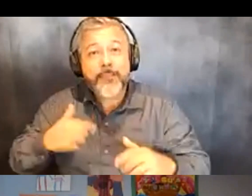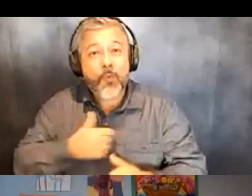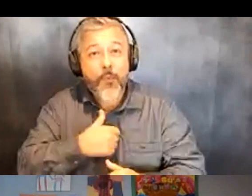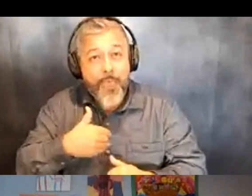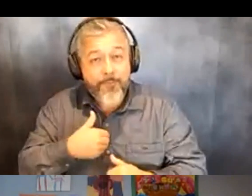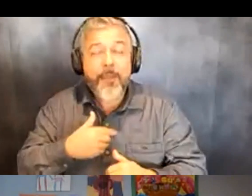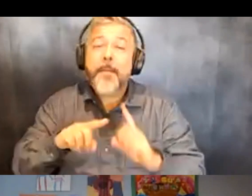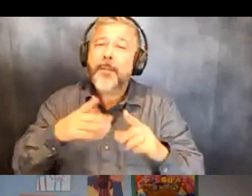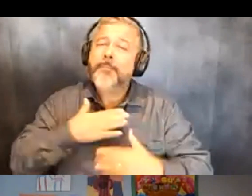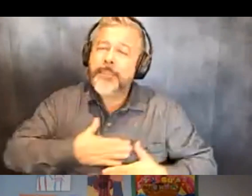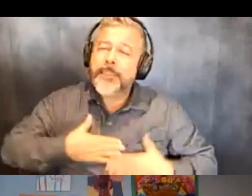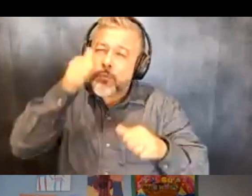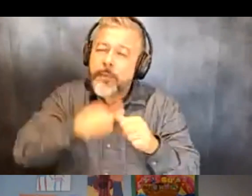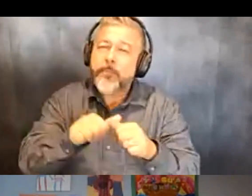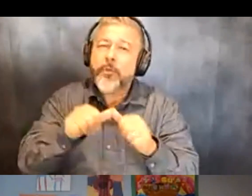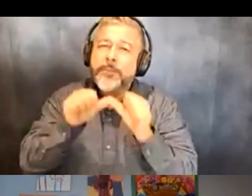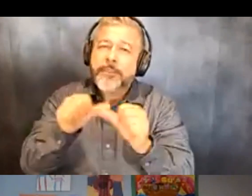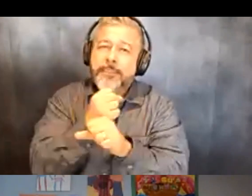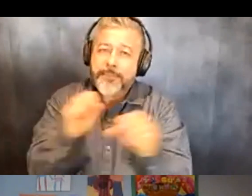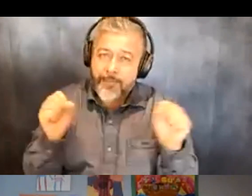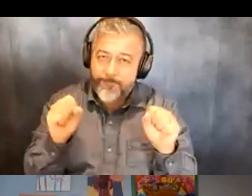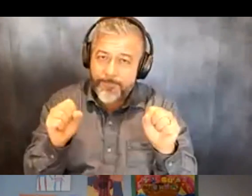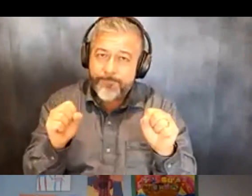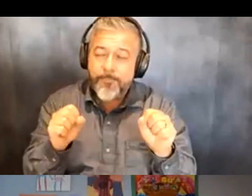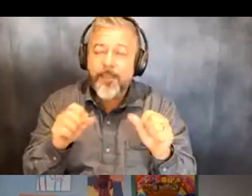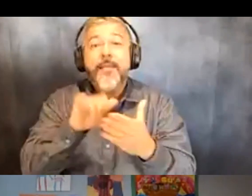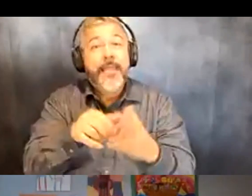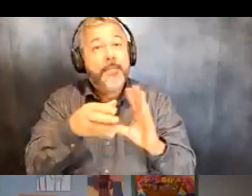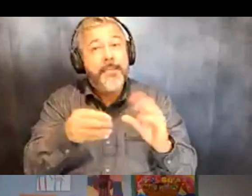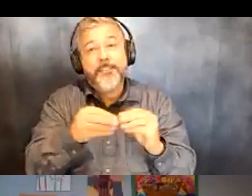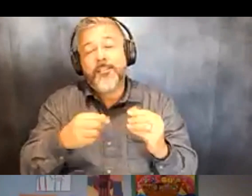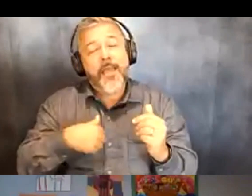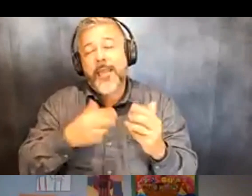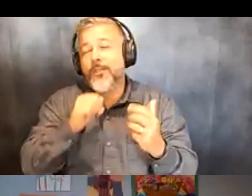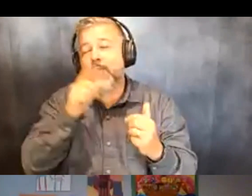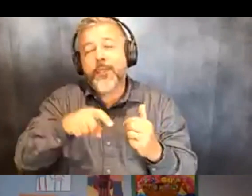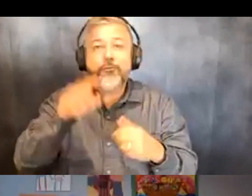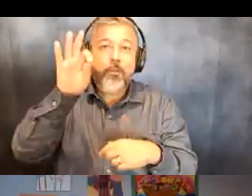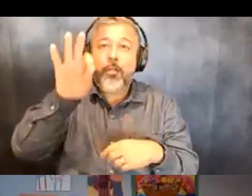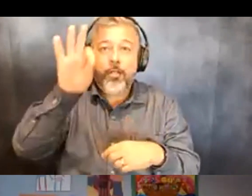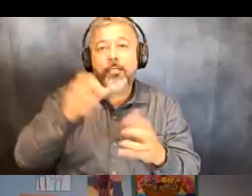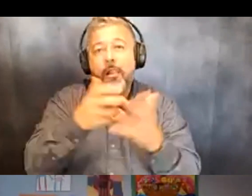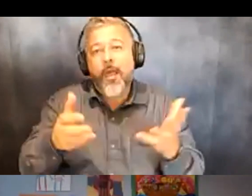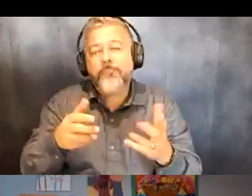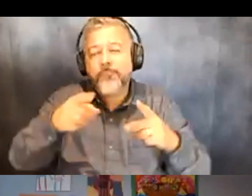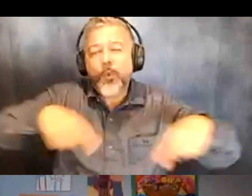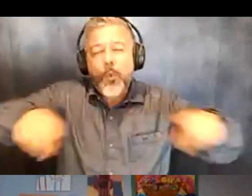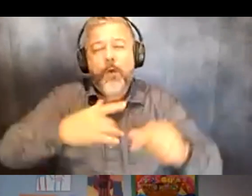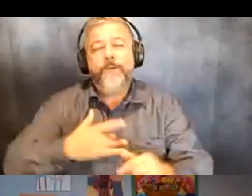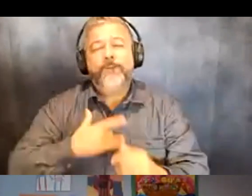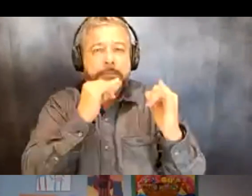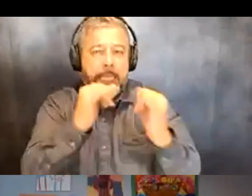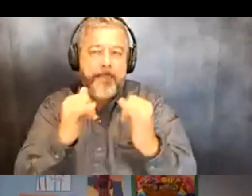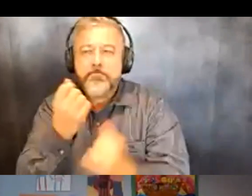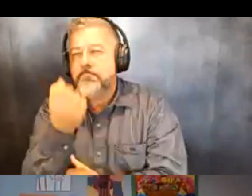safe as you can be. I know that that's a message that I don't need to spend a lot of time on with this group, but I think it's important that we